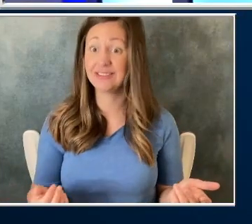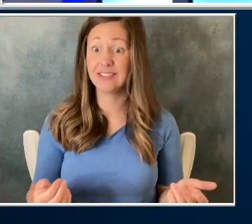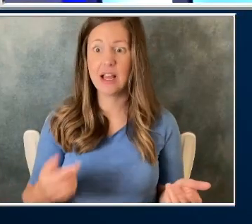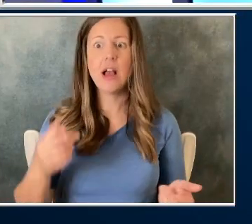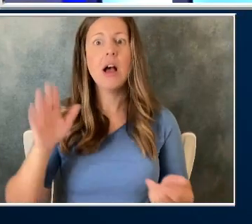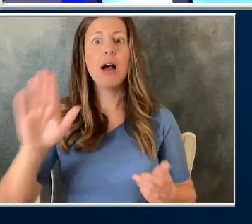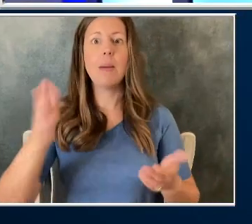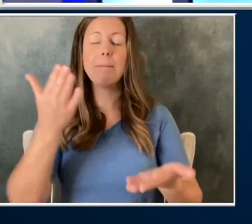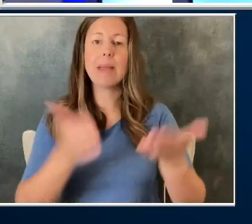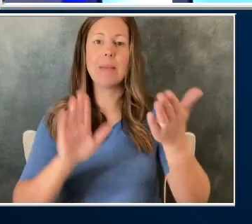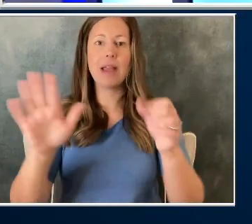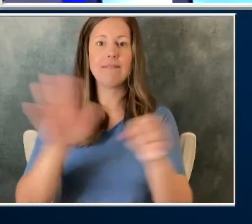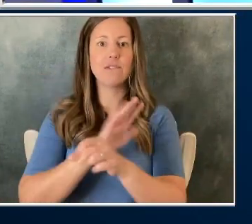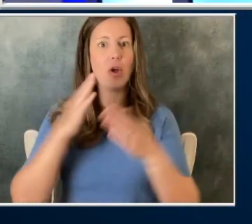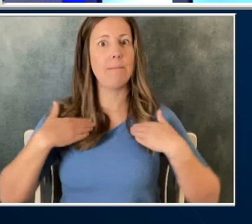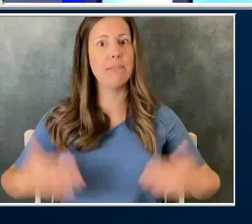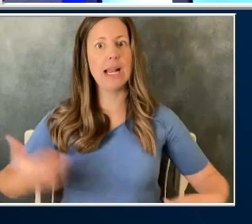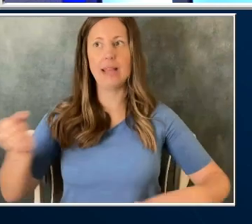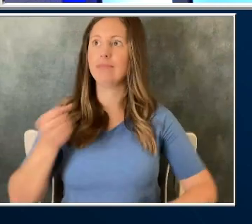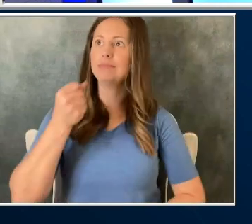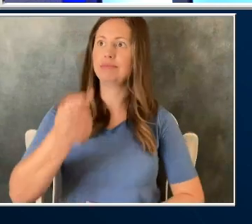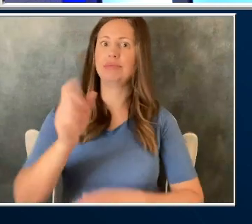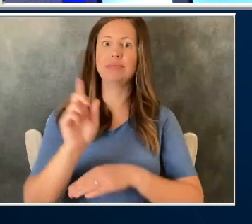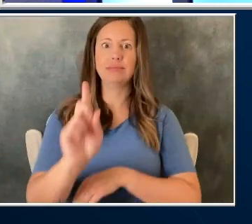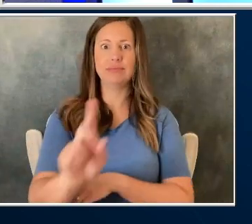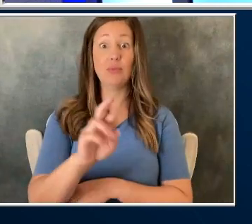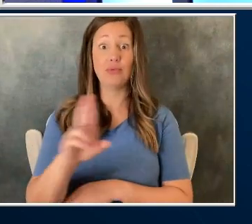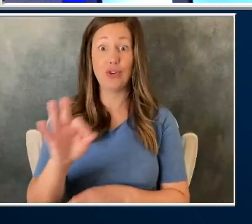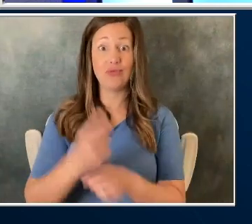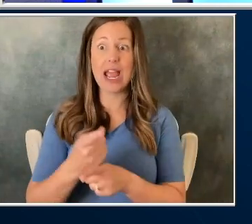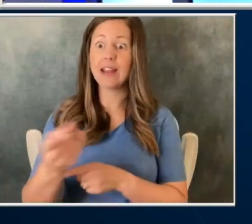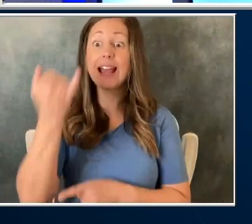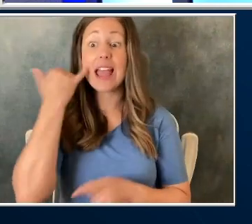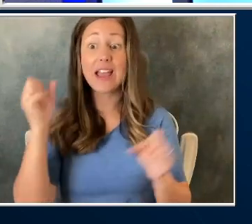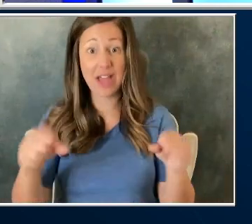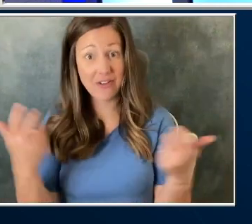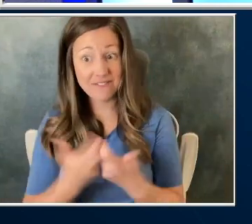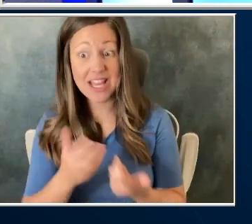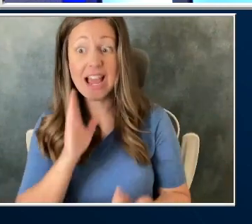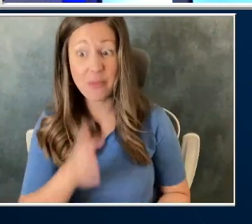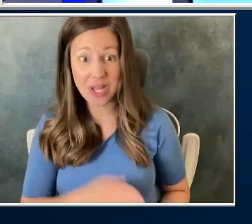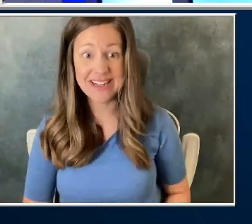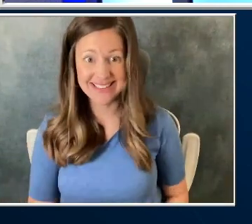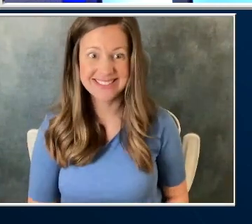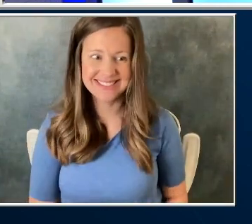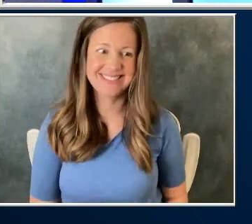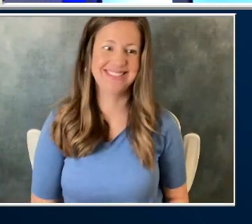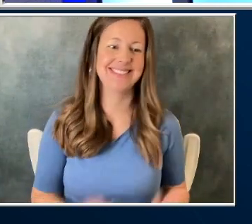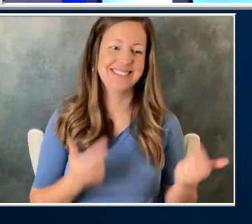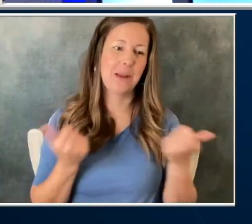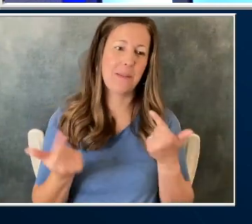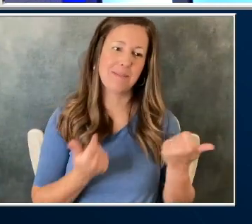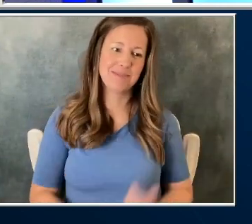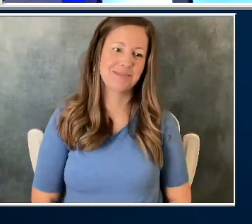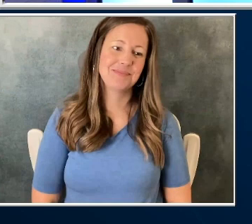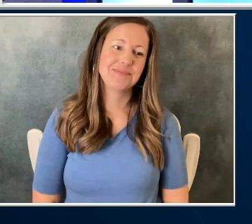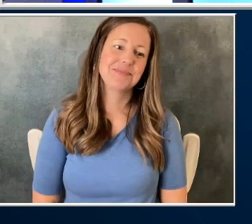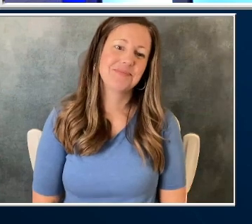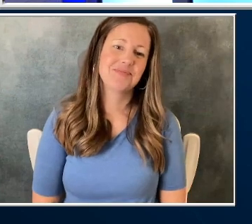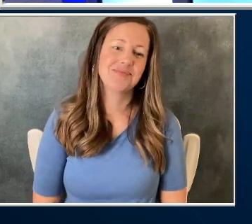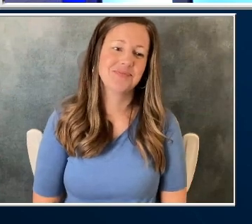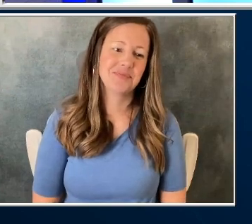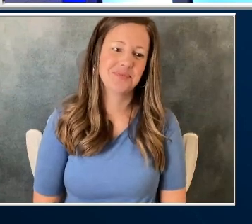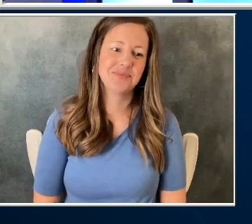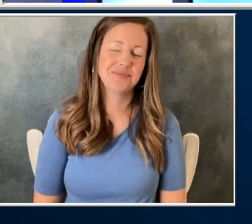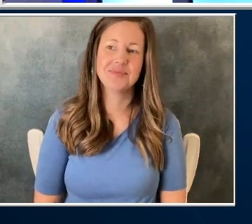body refrigerator at that point. If I could have fit in there, I would have. Yeah, right. And so then you probably told her, only